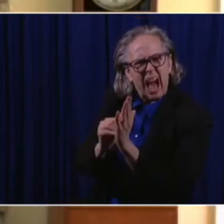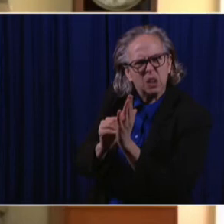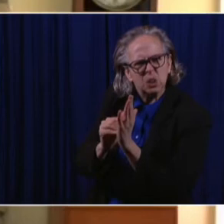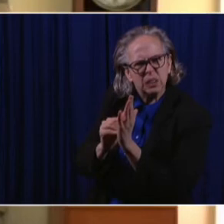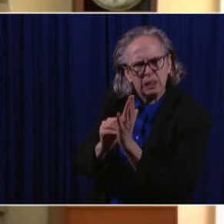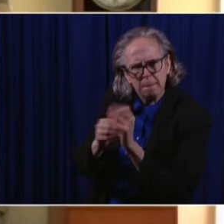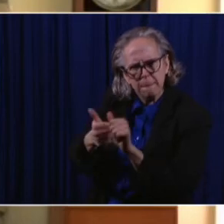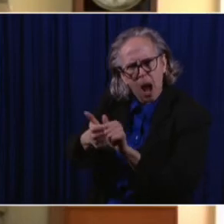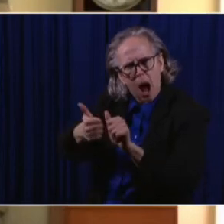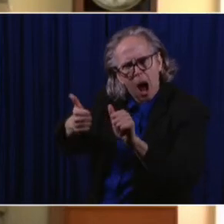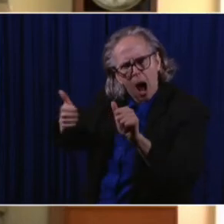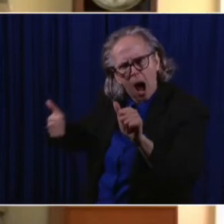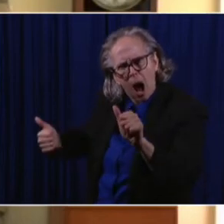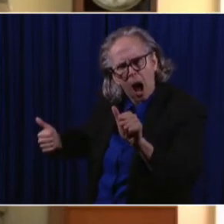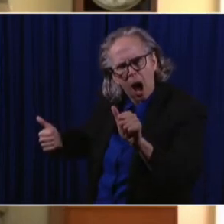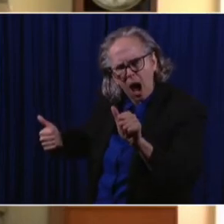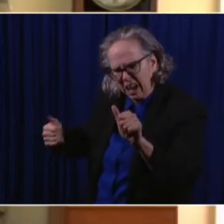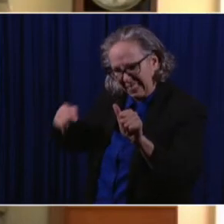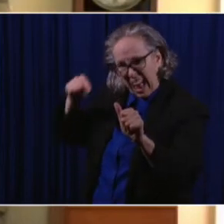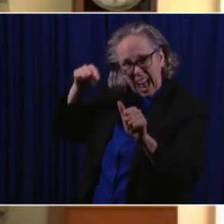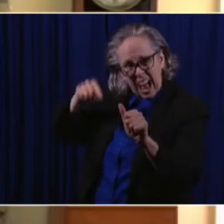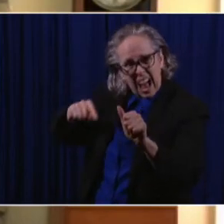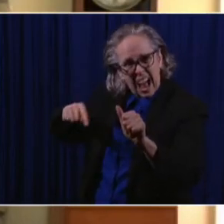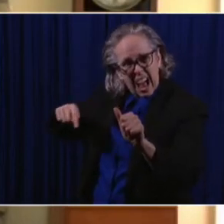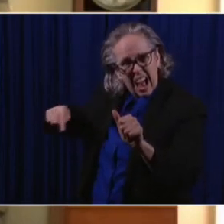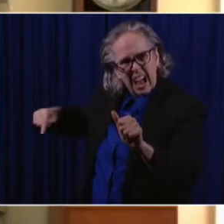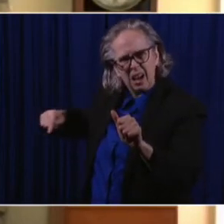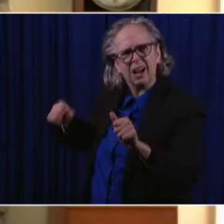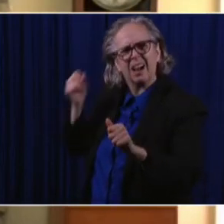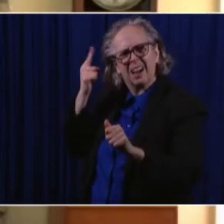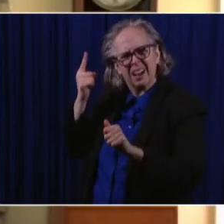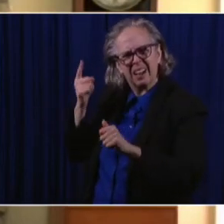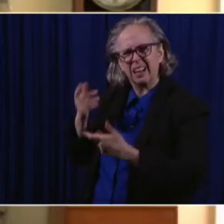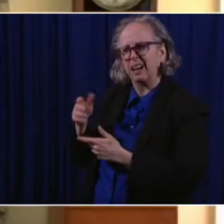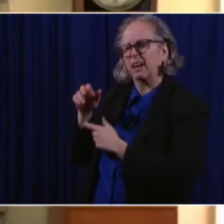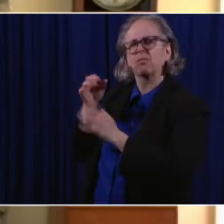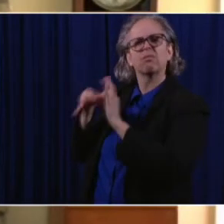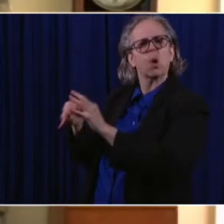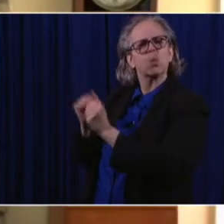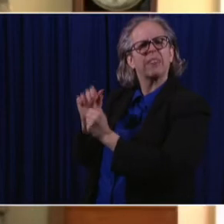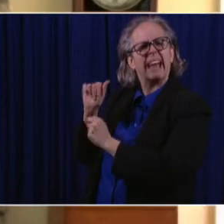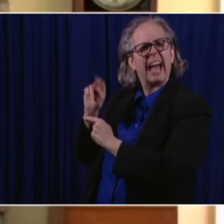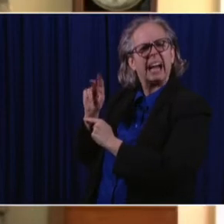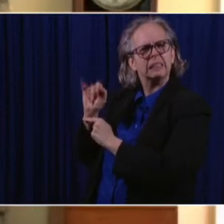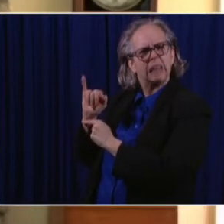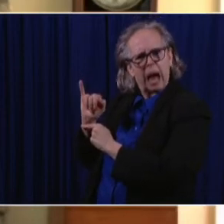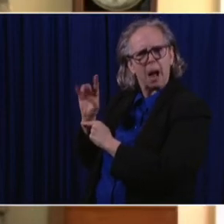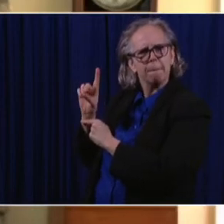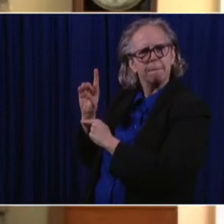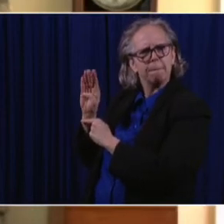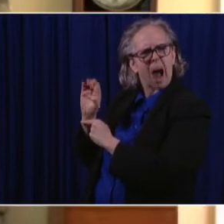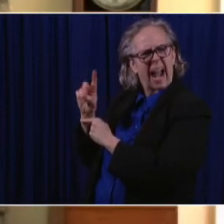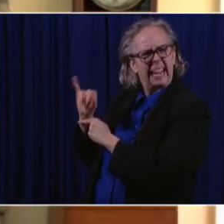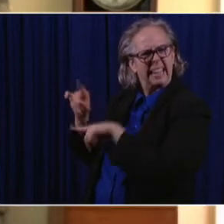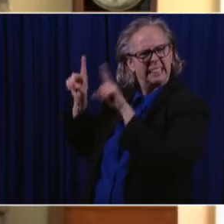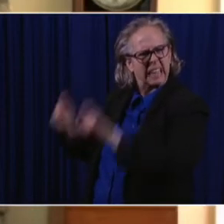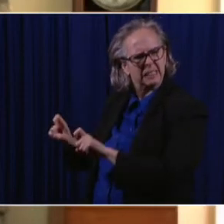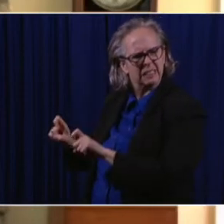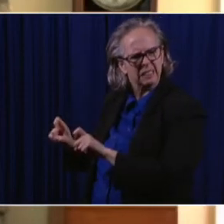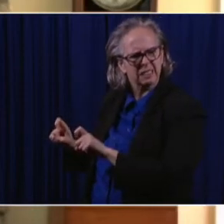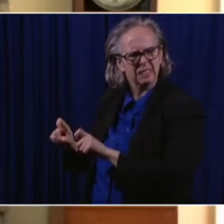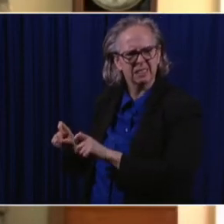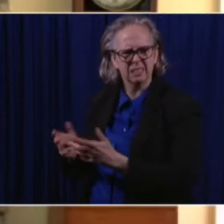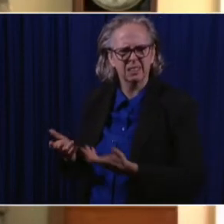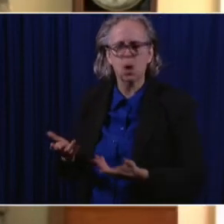many of those, or a good number of those, are antibody. They come together in the system. again, the point is that we are at a very high, certainly a